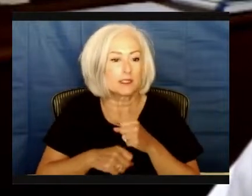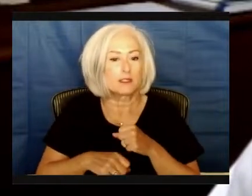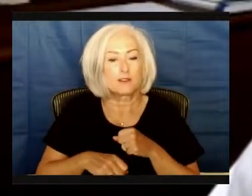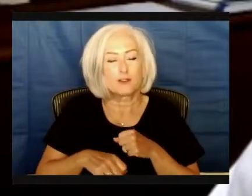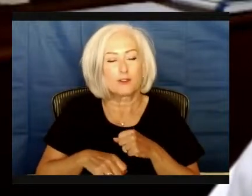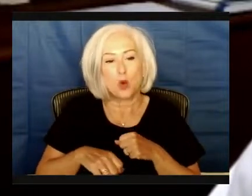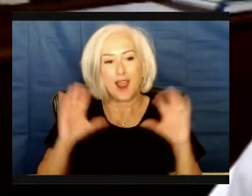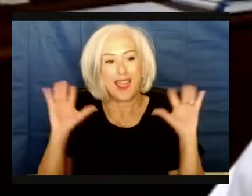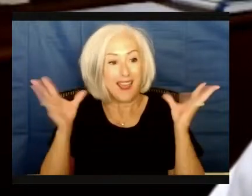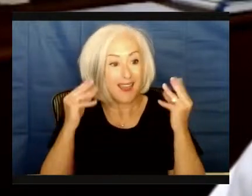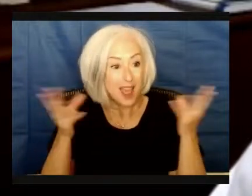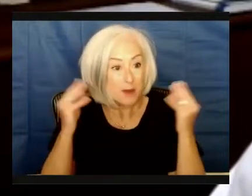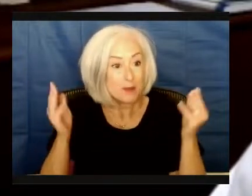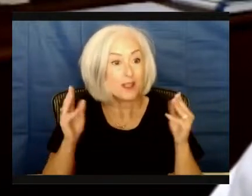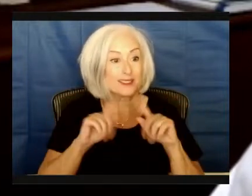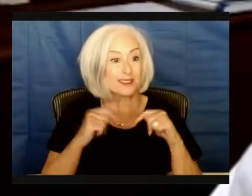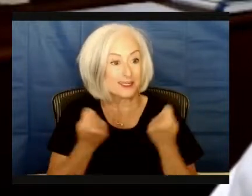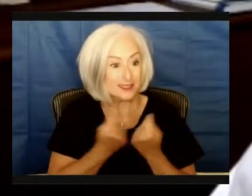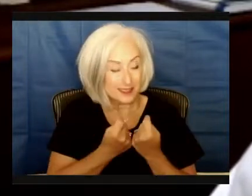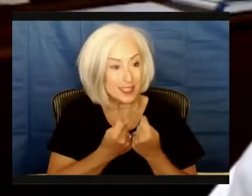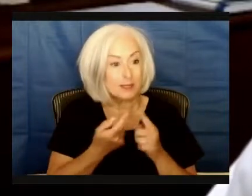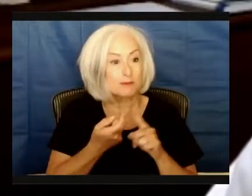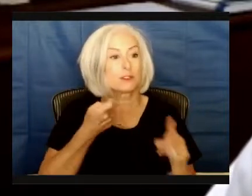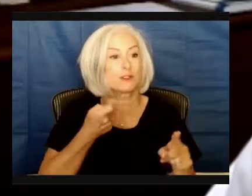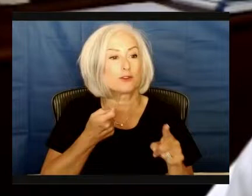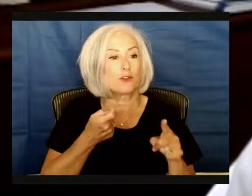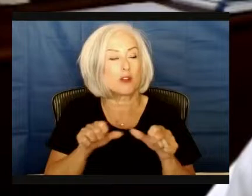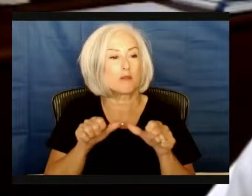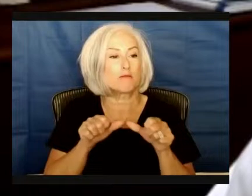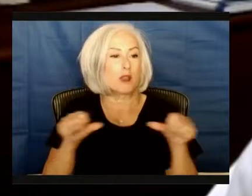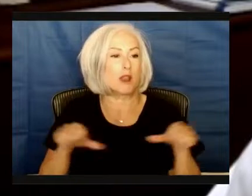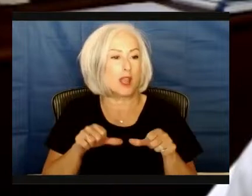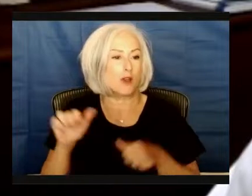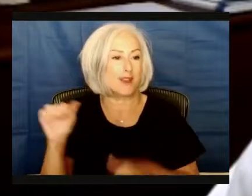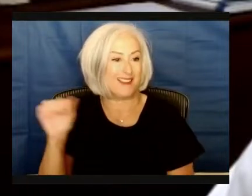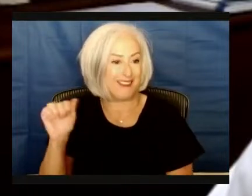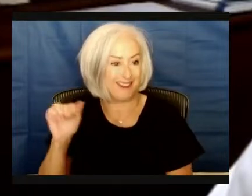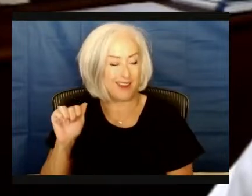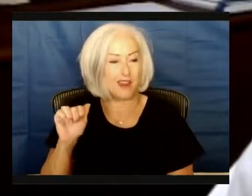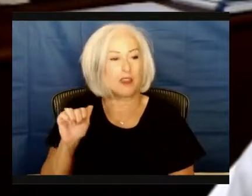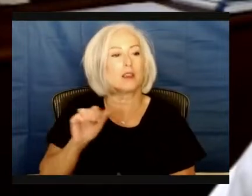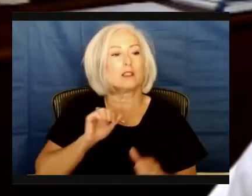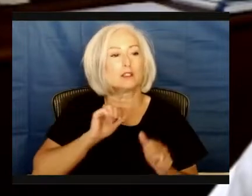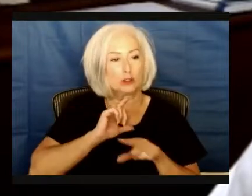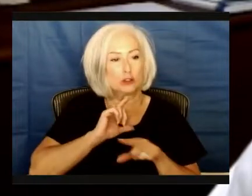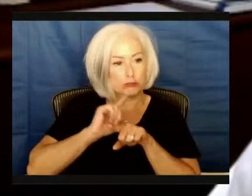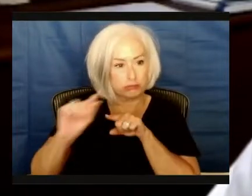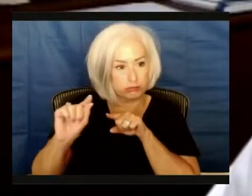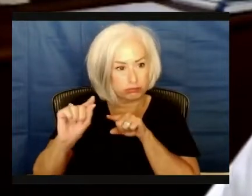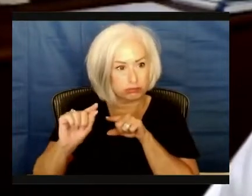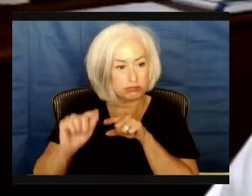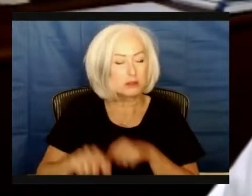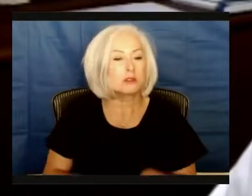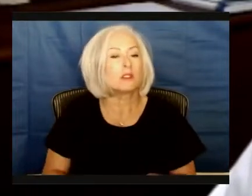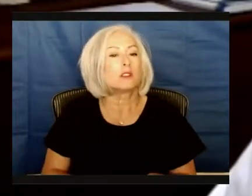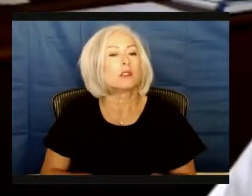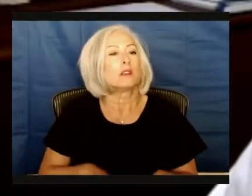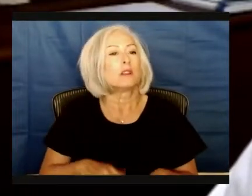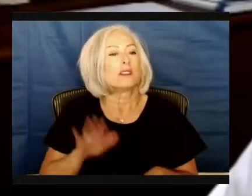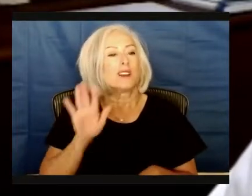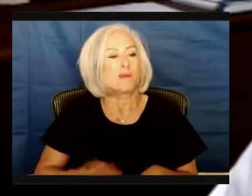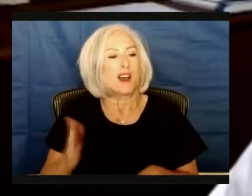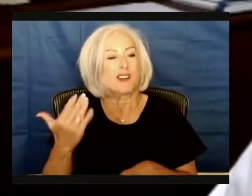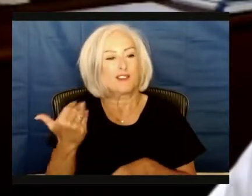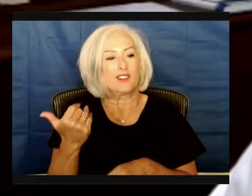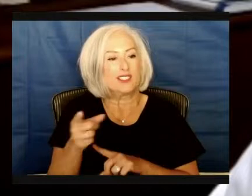from Region A that would be available to deploy. It was about 15 minutes after that we